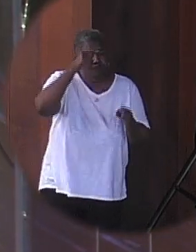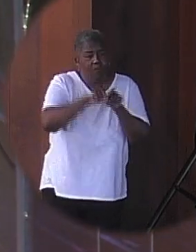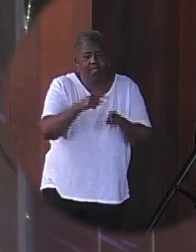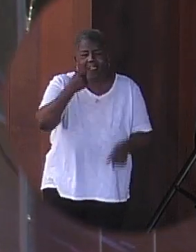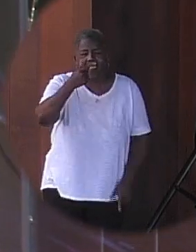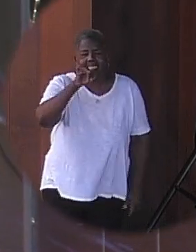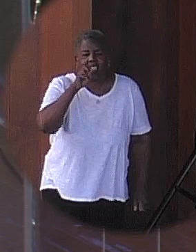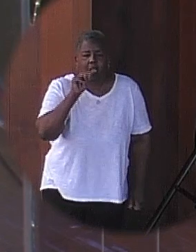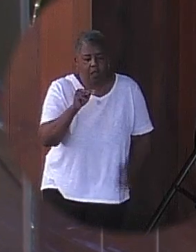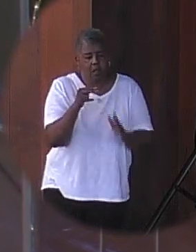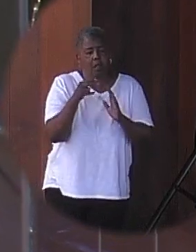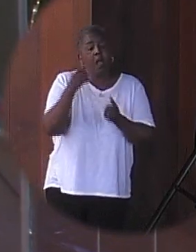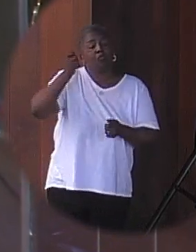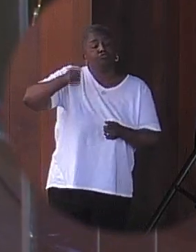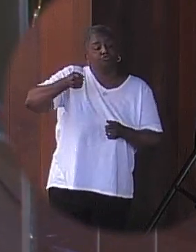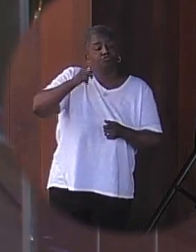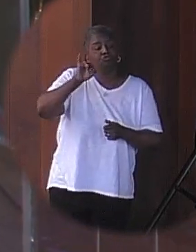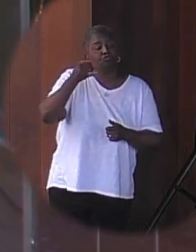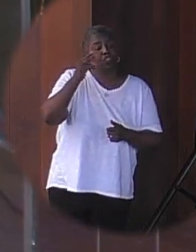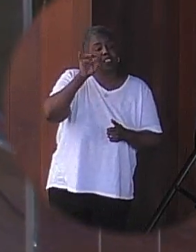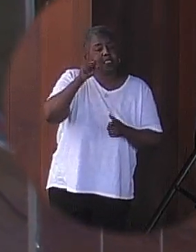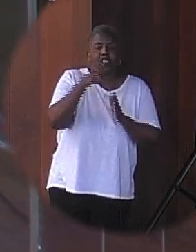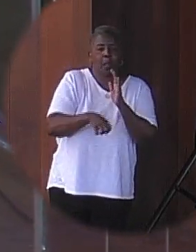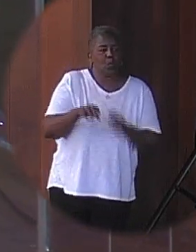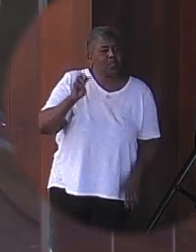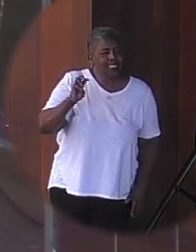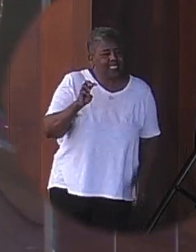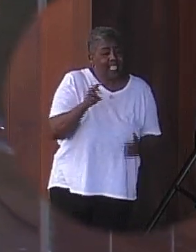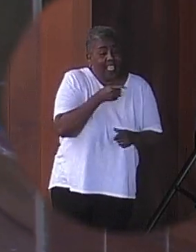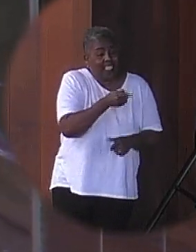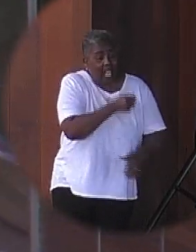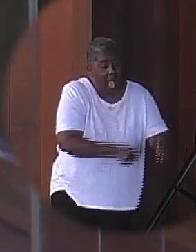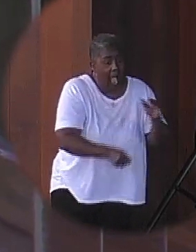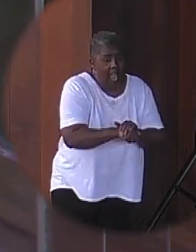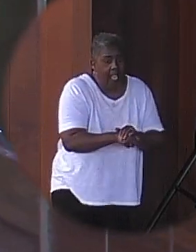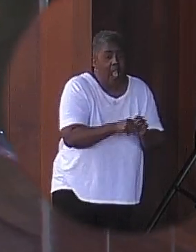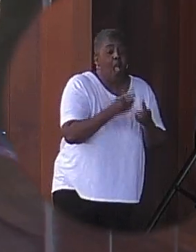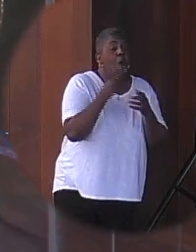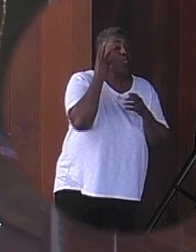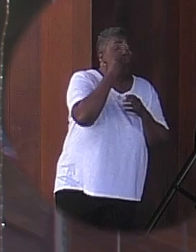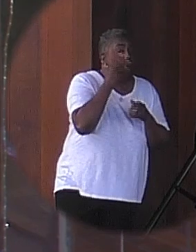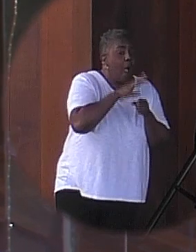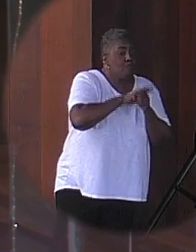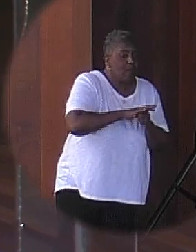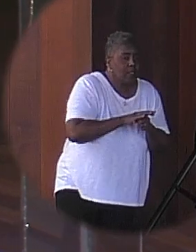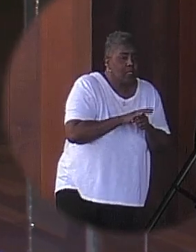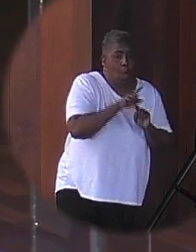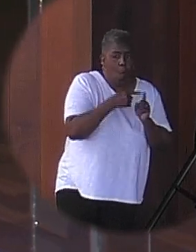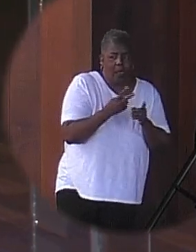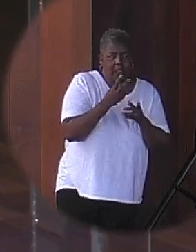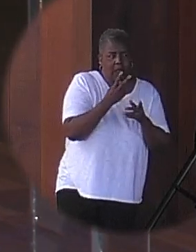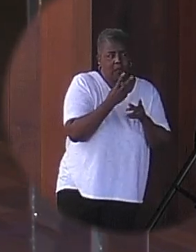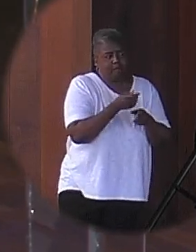Judges 6. He's hiding in the wine press while he's harvesting wheat.